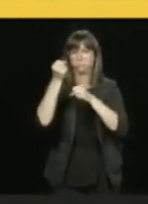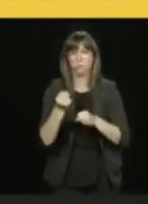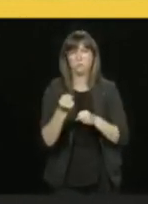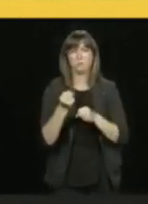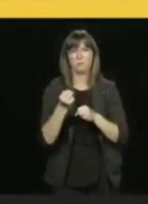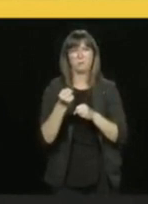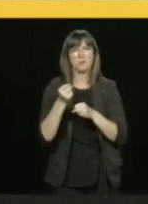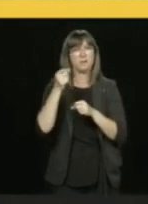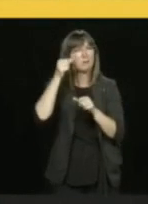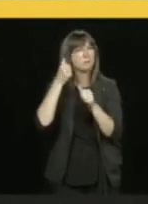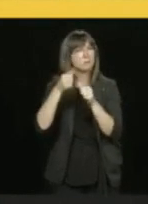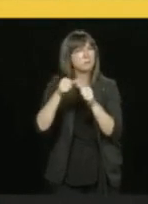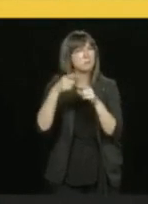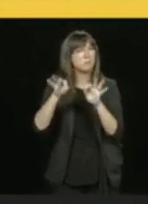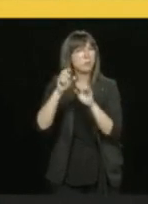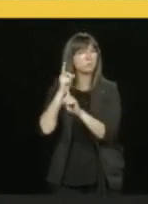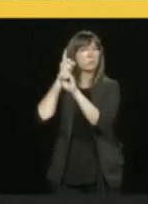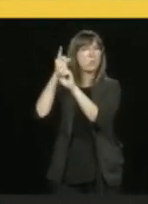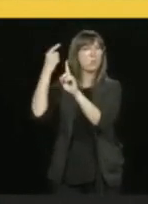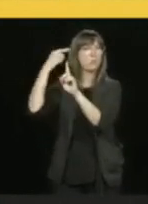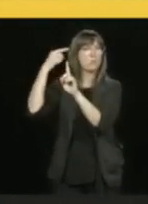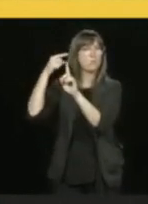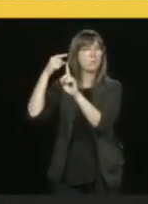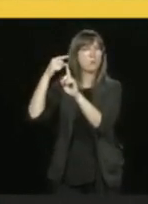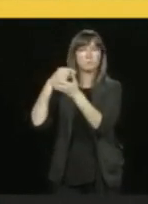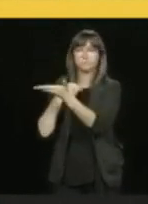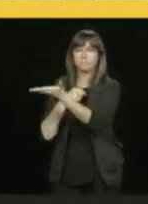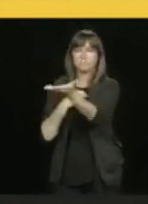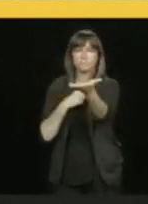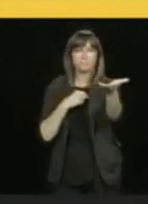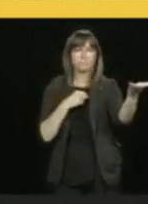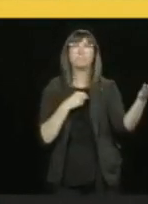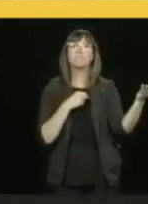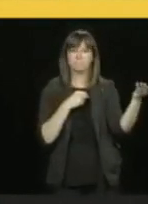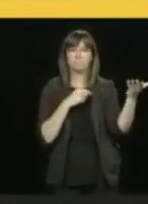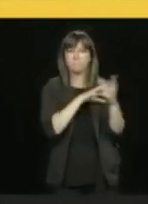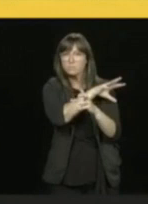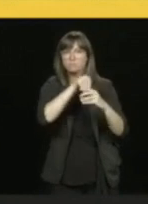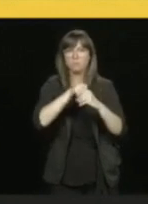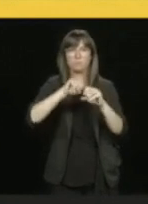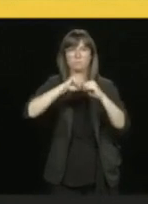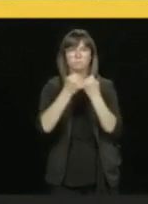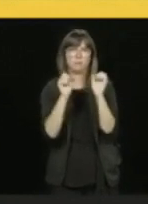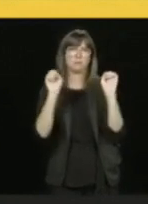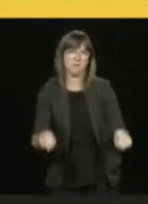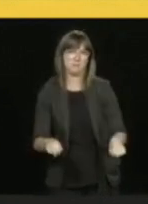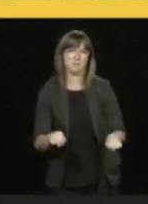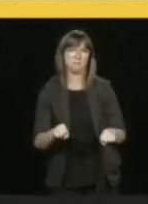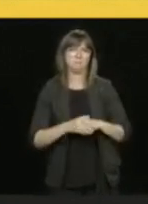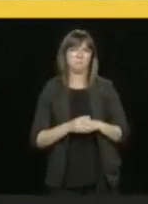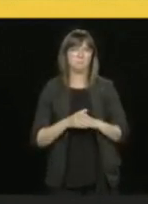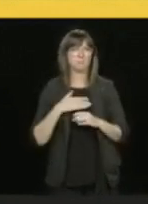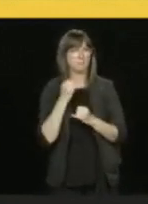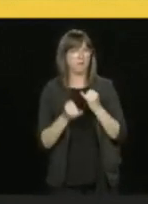for, making sure that everyone can participate to their full potential. And that's the final part of the